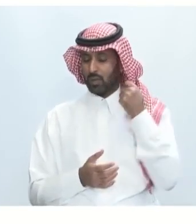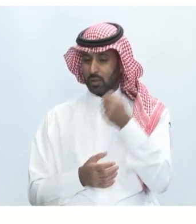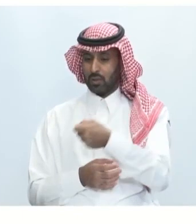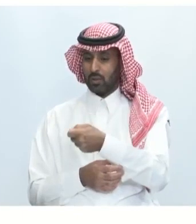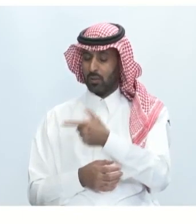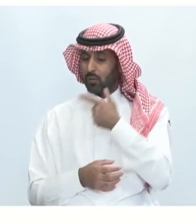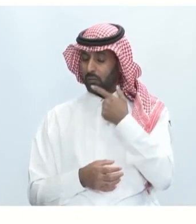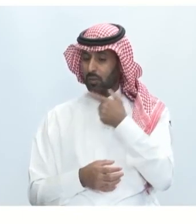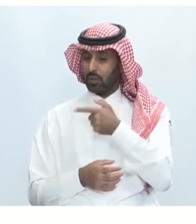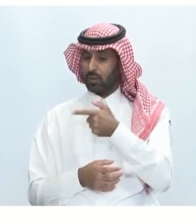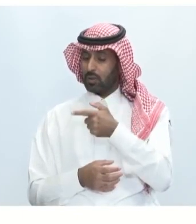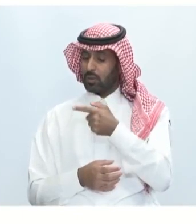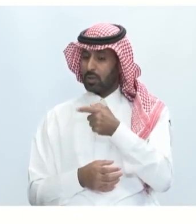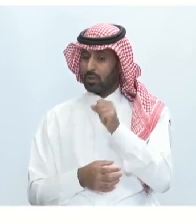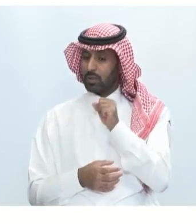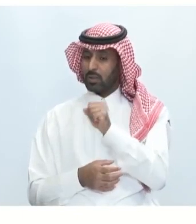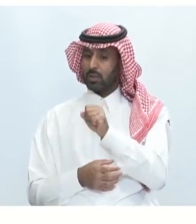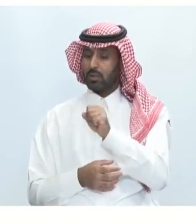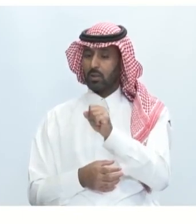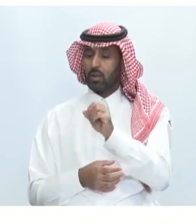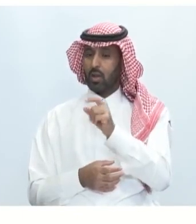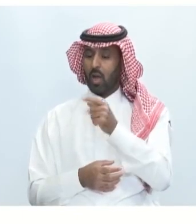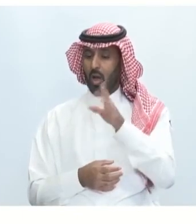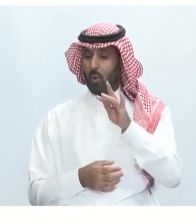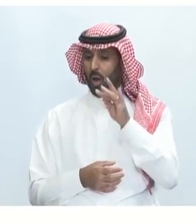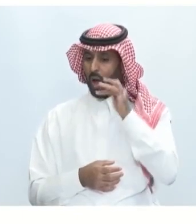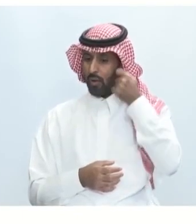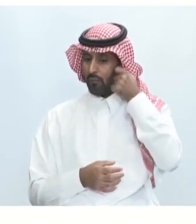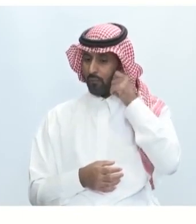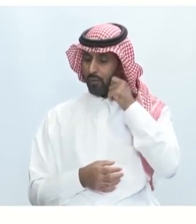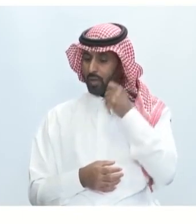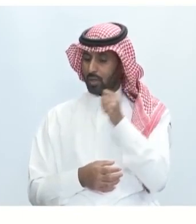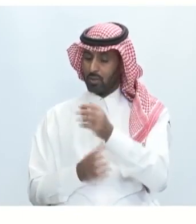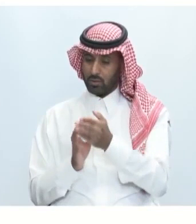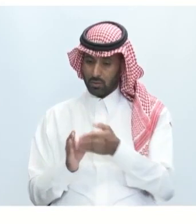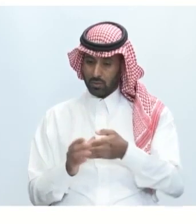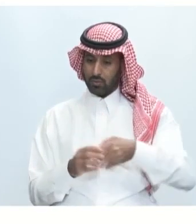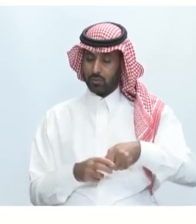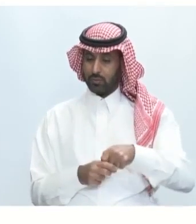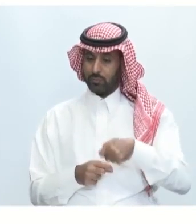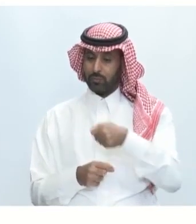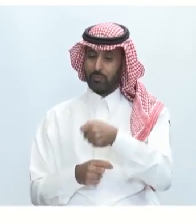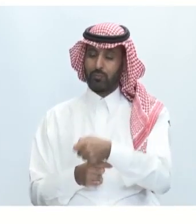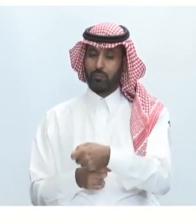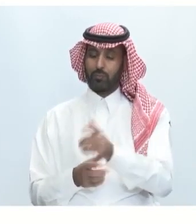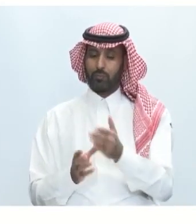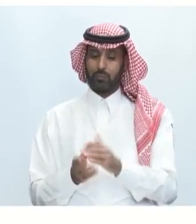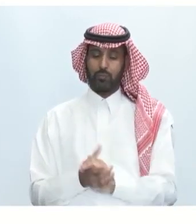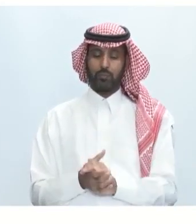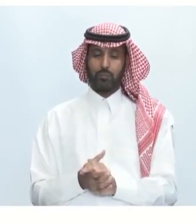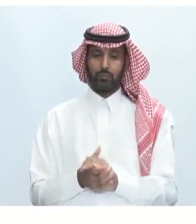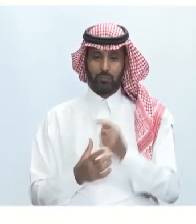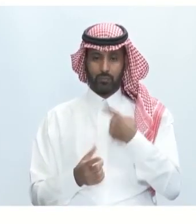his wallet. So how do we write the two sentences here? Okay, let's read them